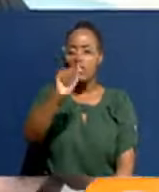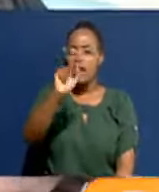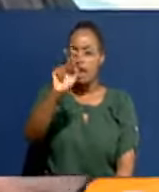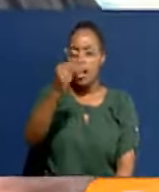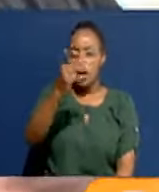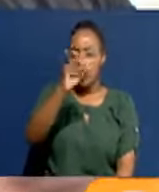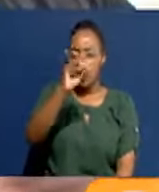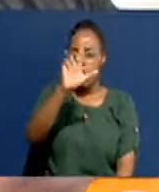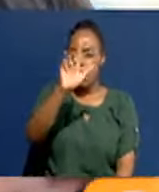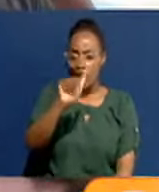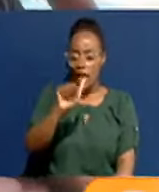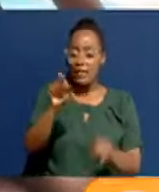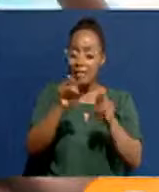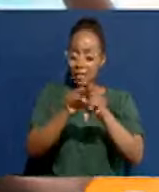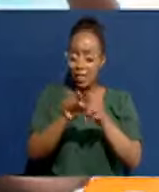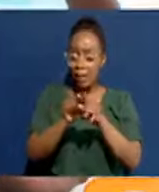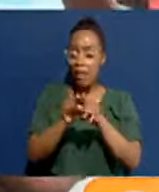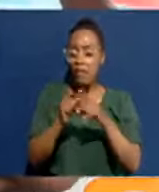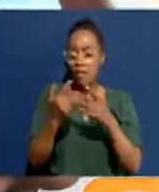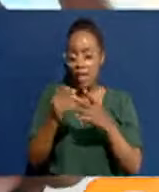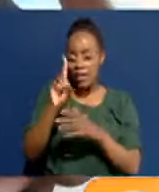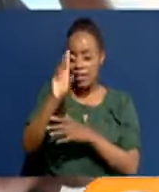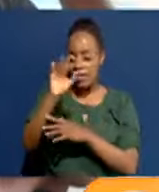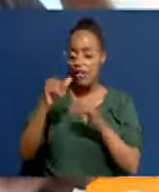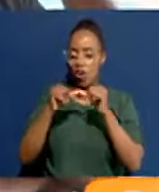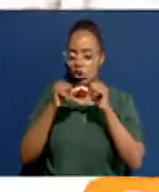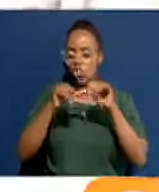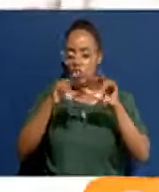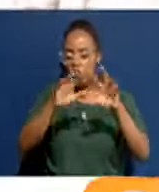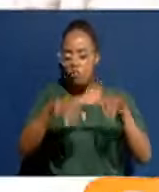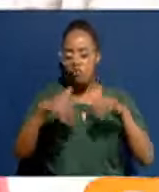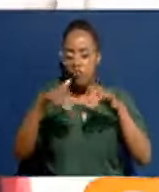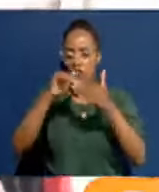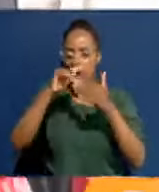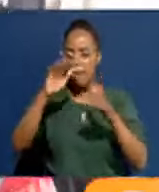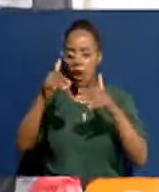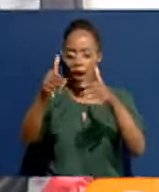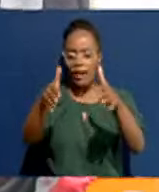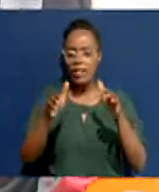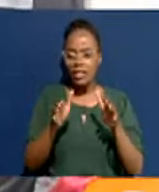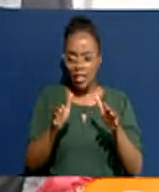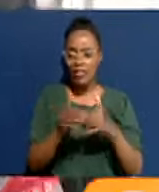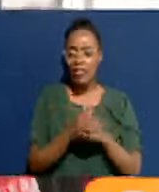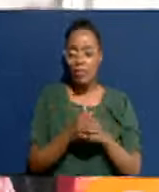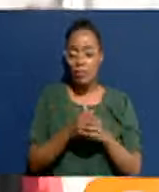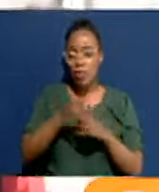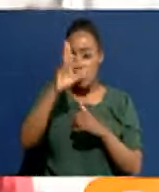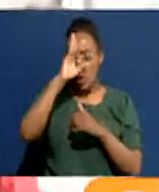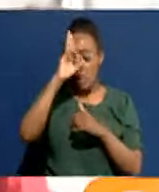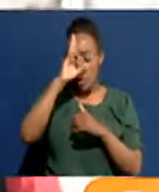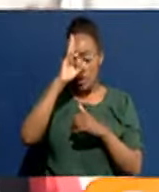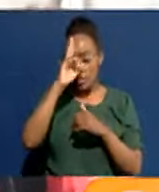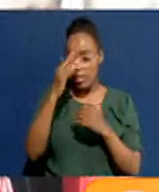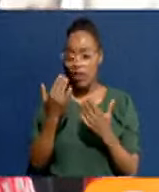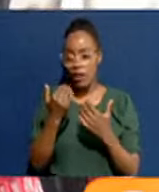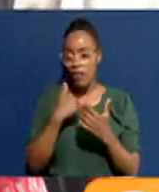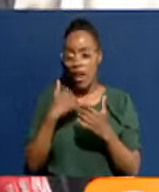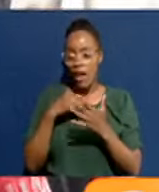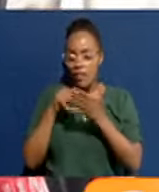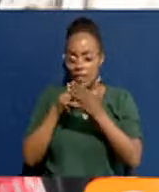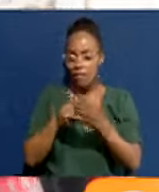even as detectives continue to unravel more graves. Serikali ama maafisa wa polisi wametia sana